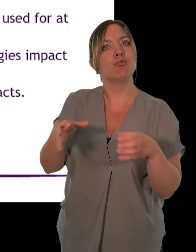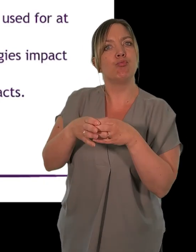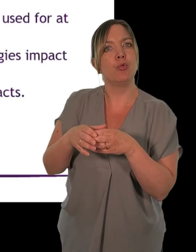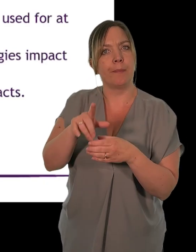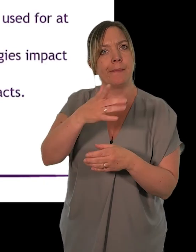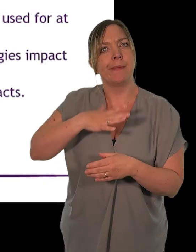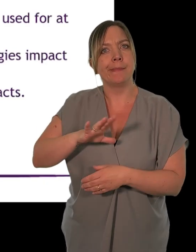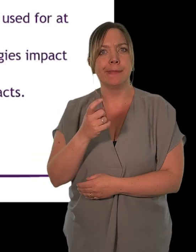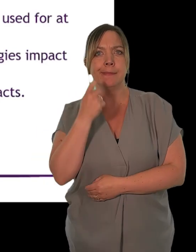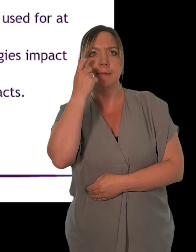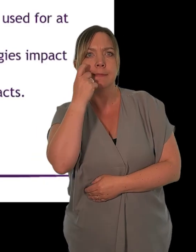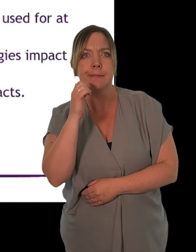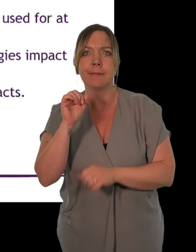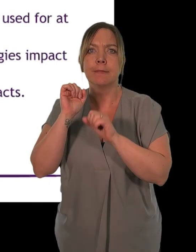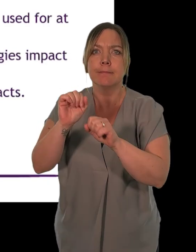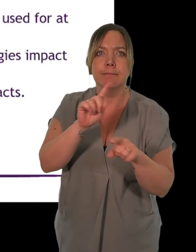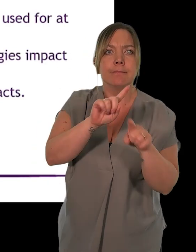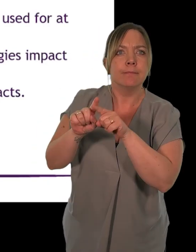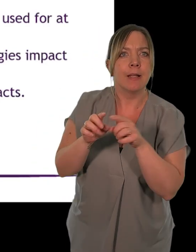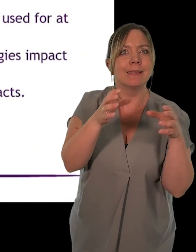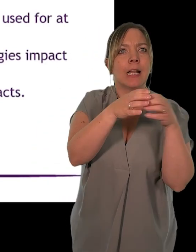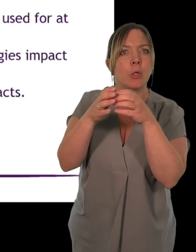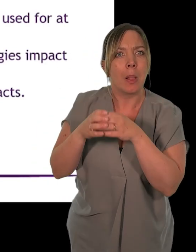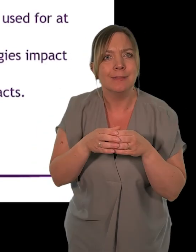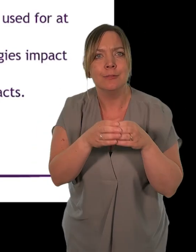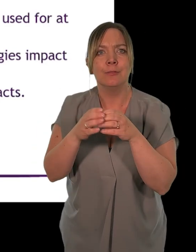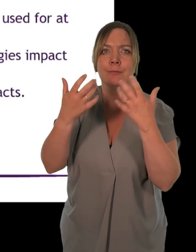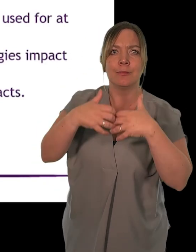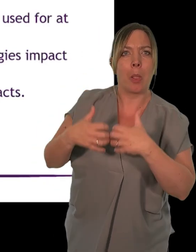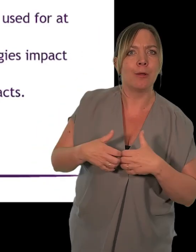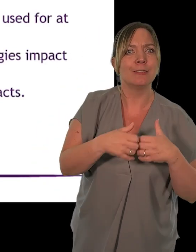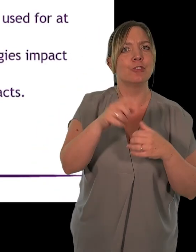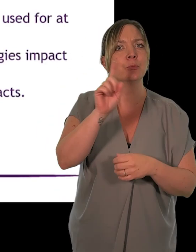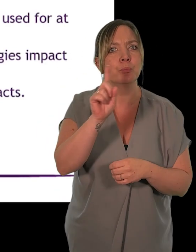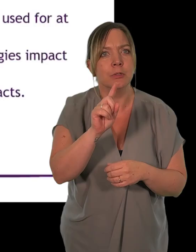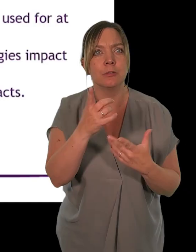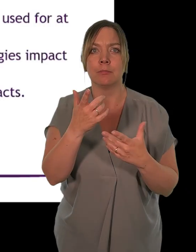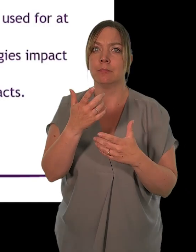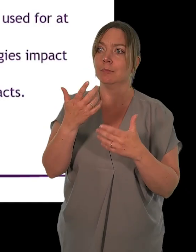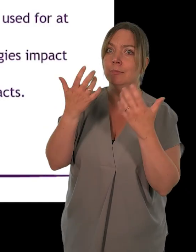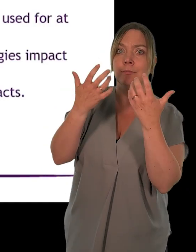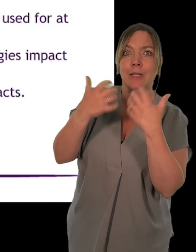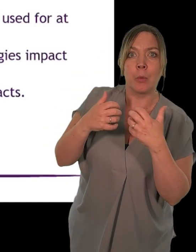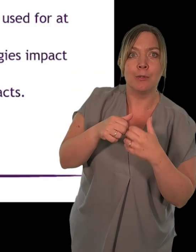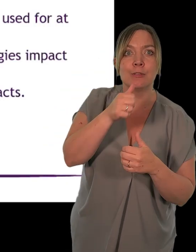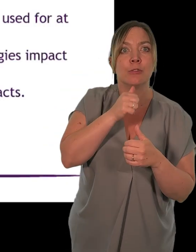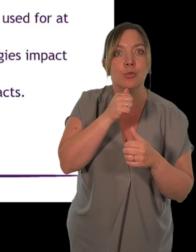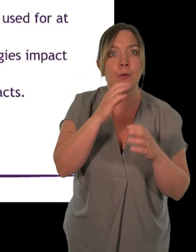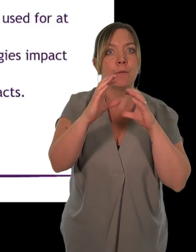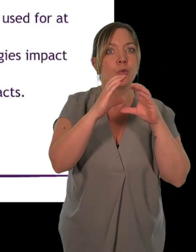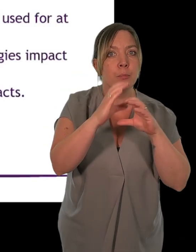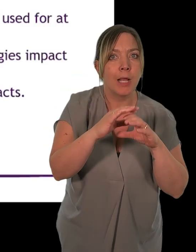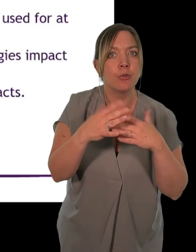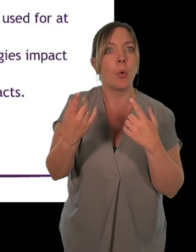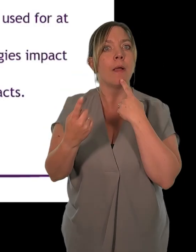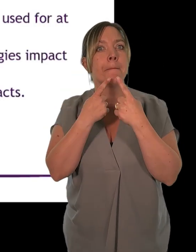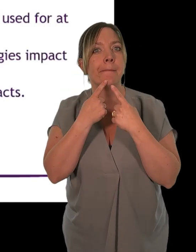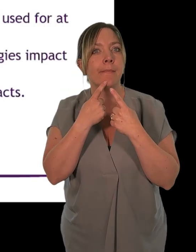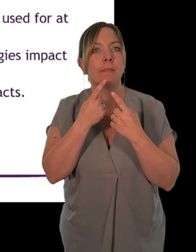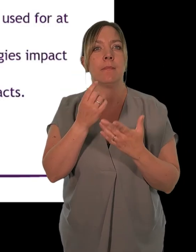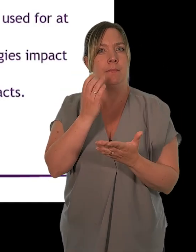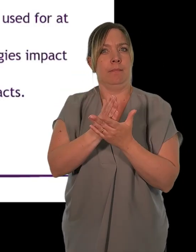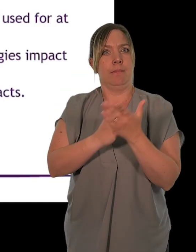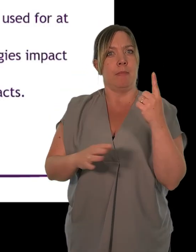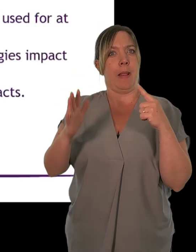for communication, for information. It is important to address the second part of the question too, by assessing